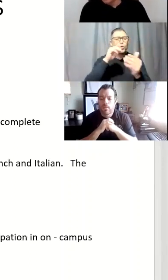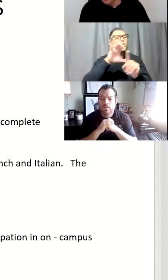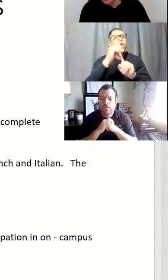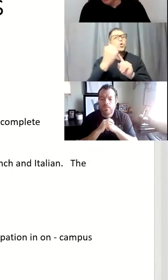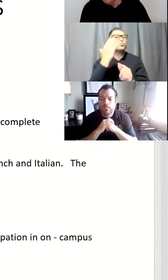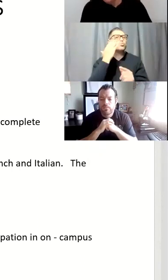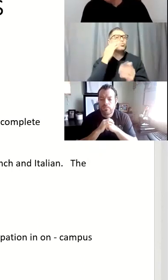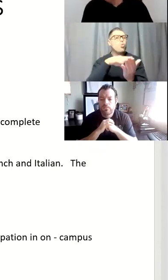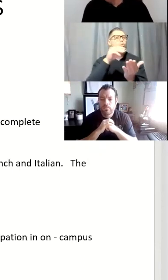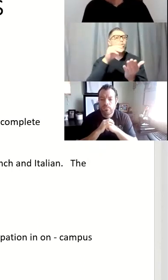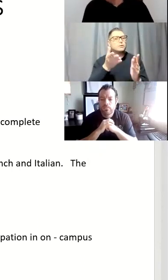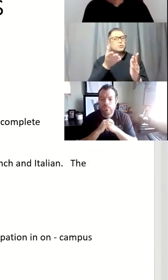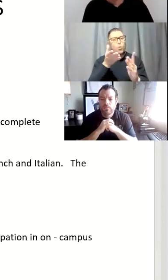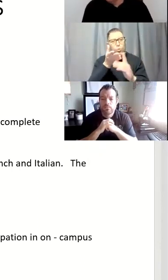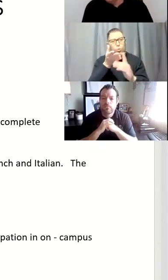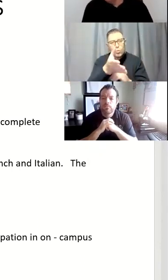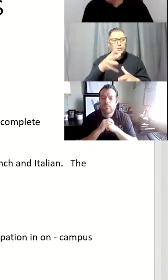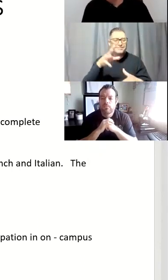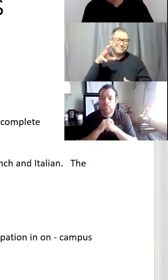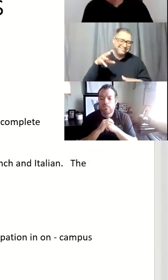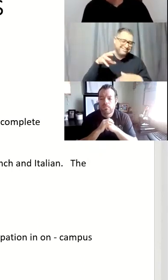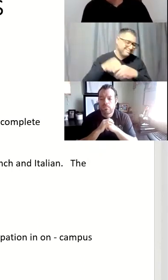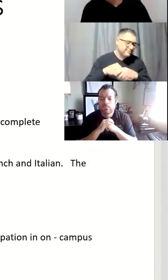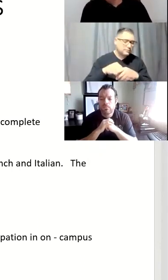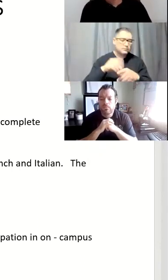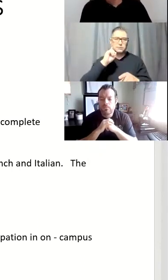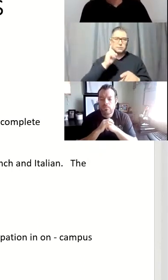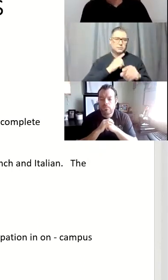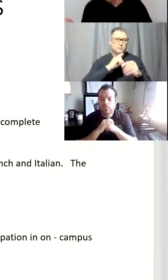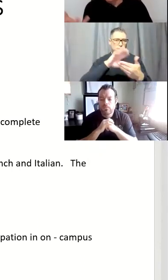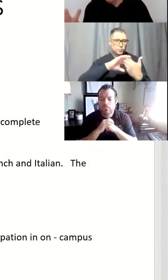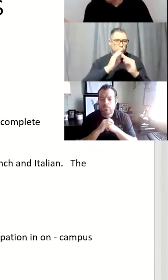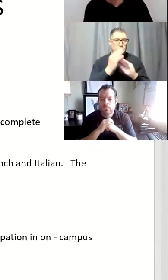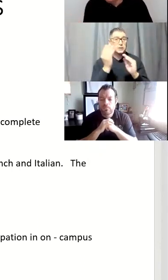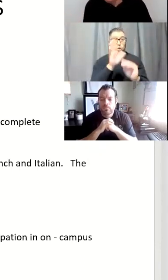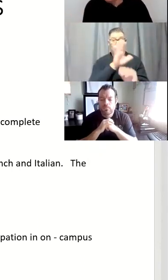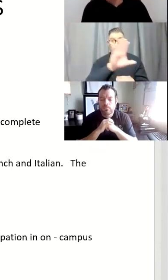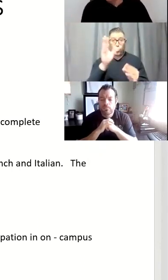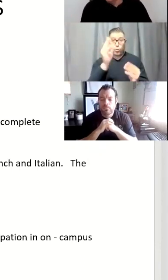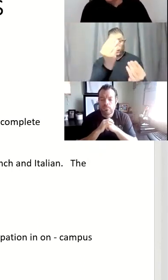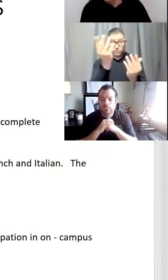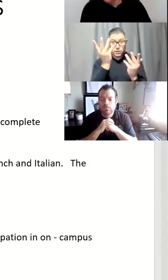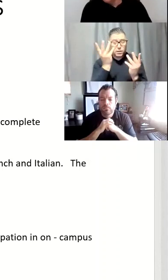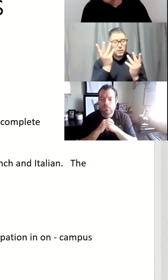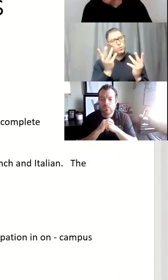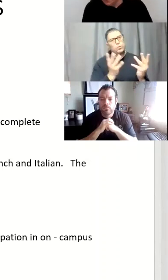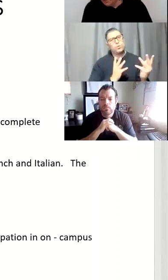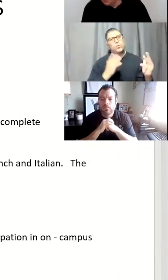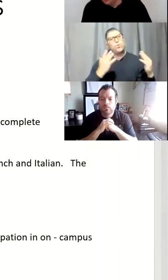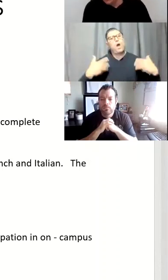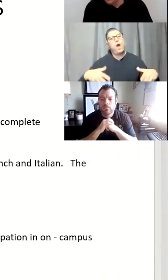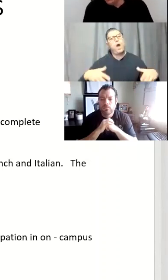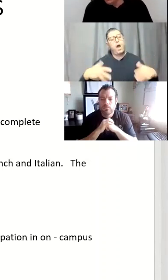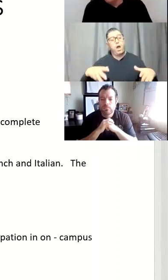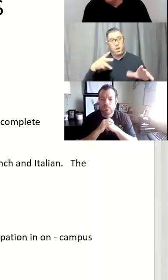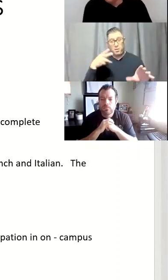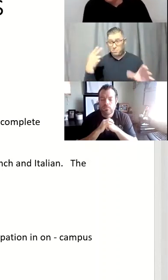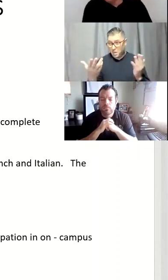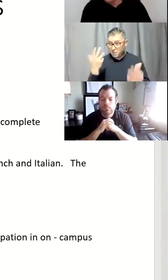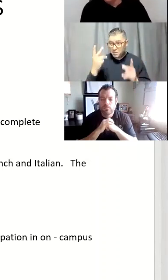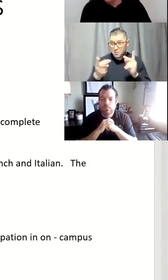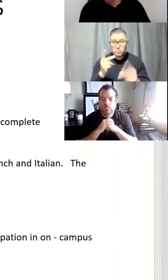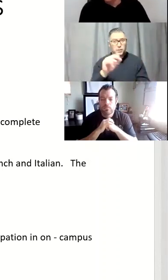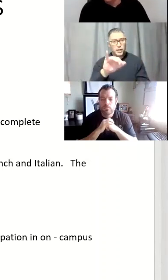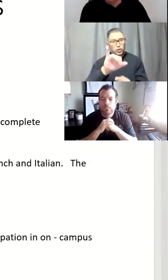deaf community. So, information that you might share you might have participants such as Joey, where you